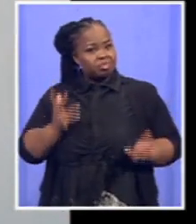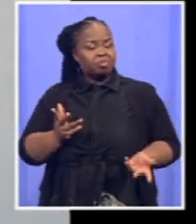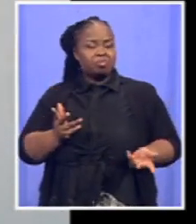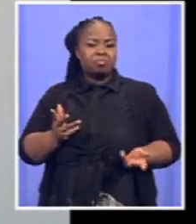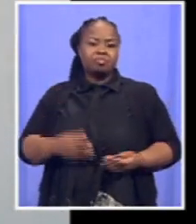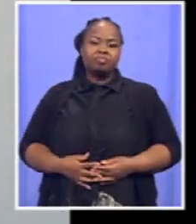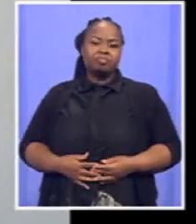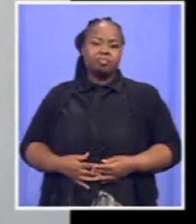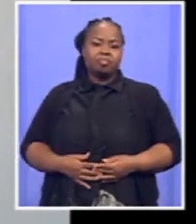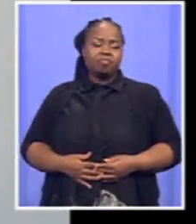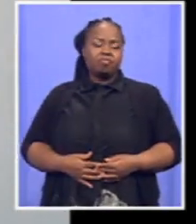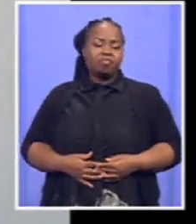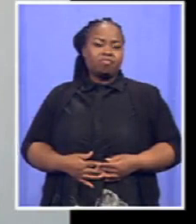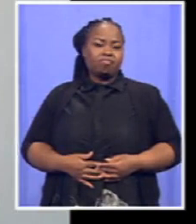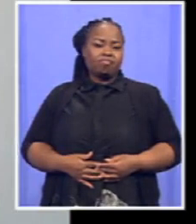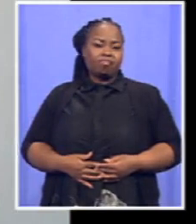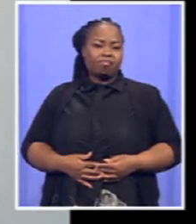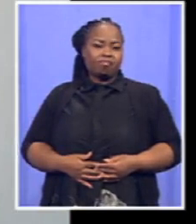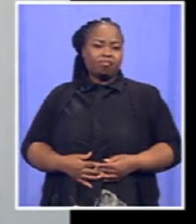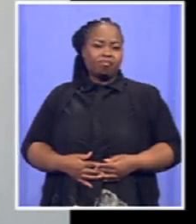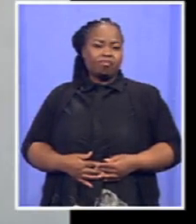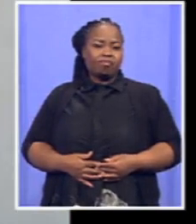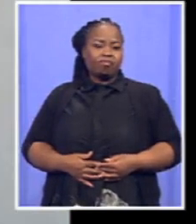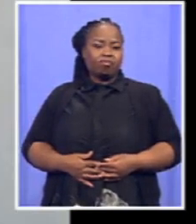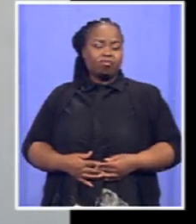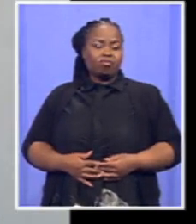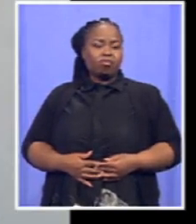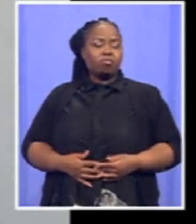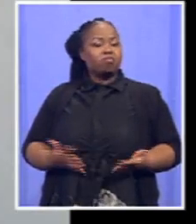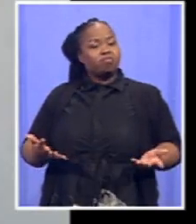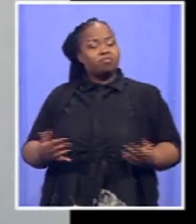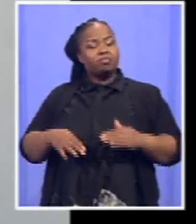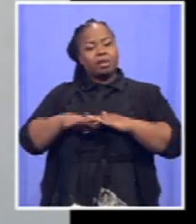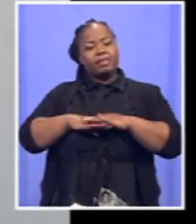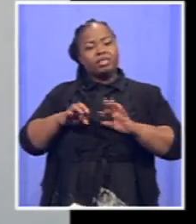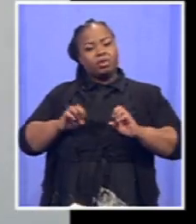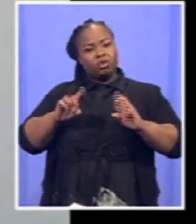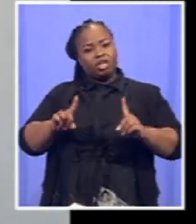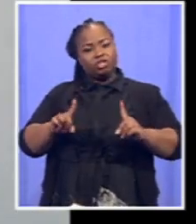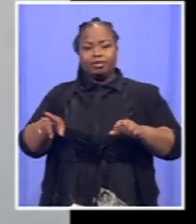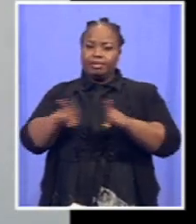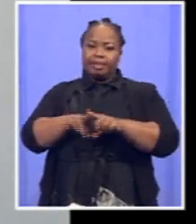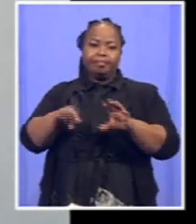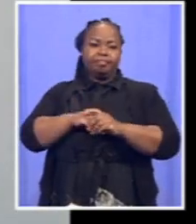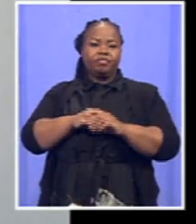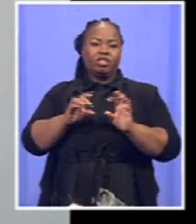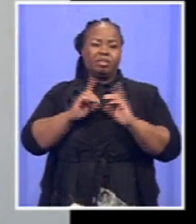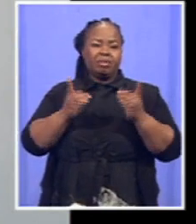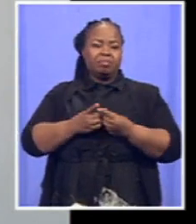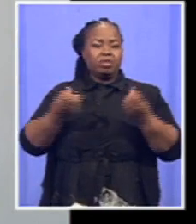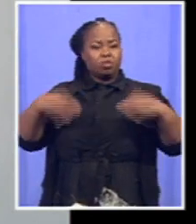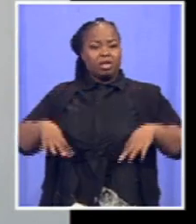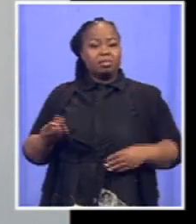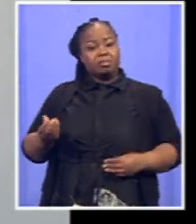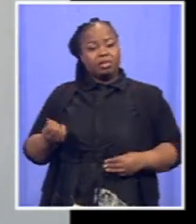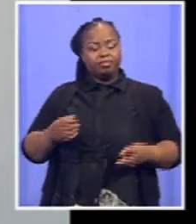to this fruitless and wasteful expenditure. Basic education as well is one of those departments. The